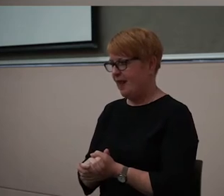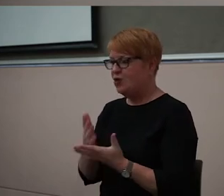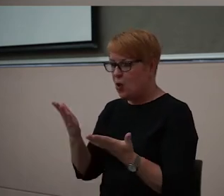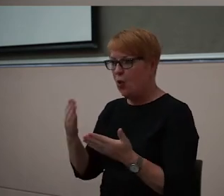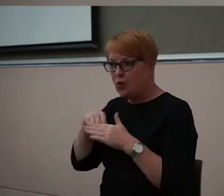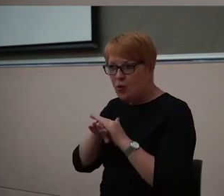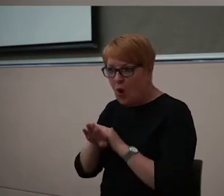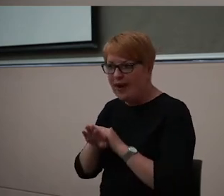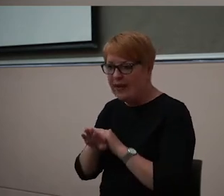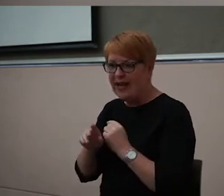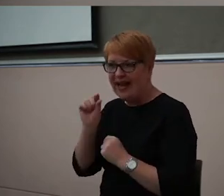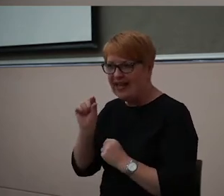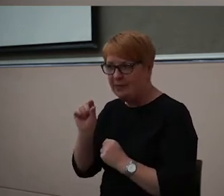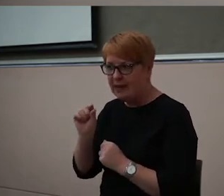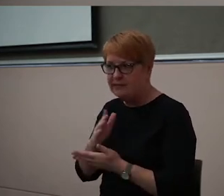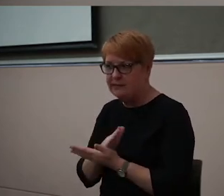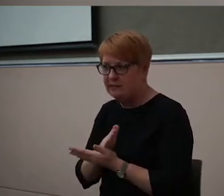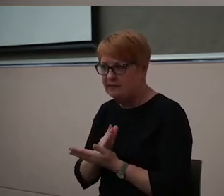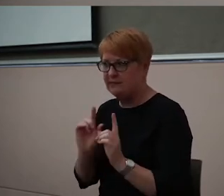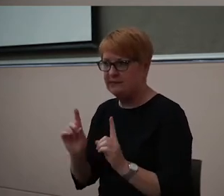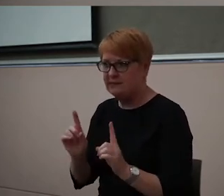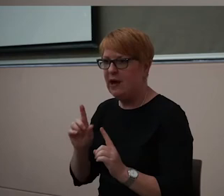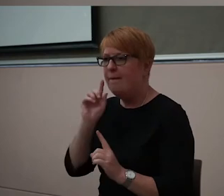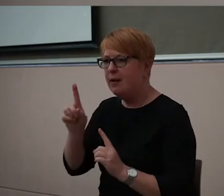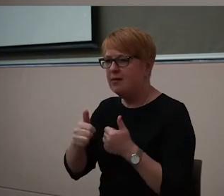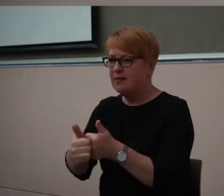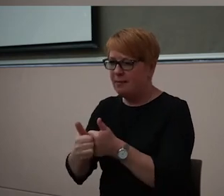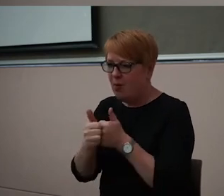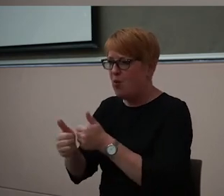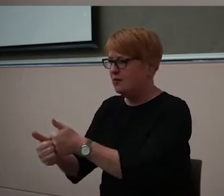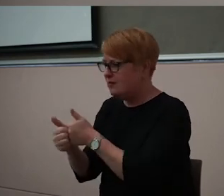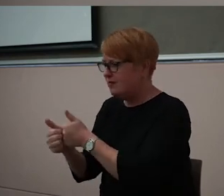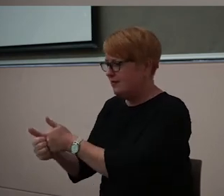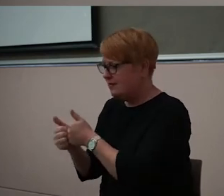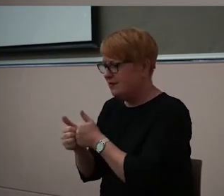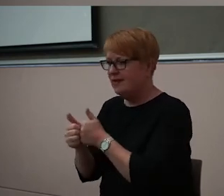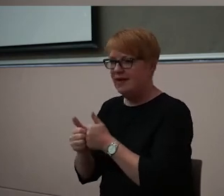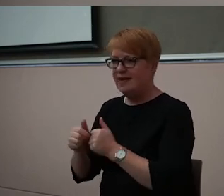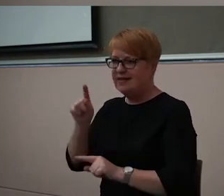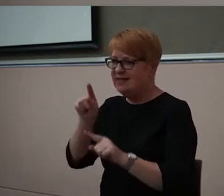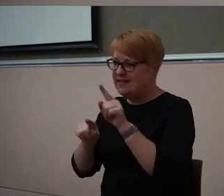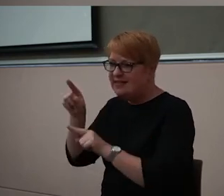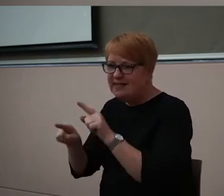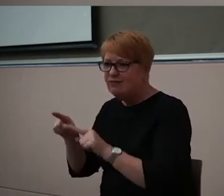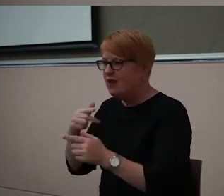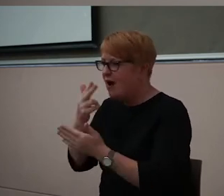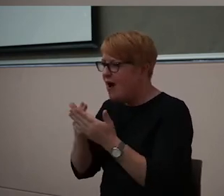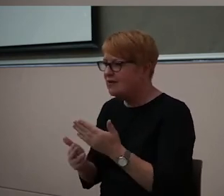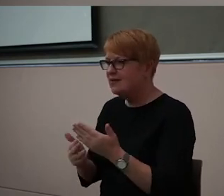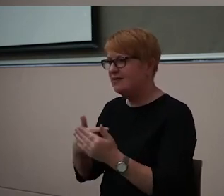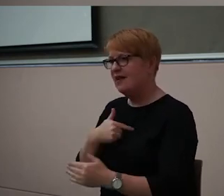Jasleen. And I don't have any people around me. I see the stars here. So I'm going to adopt you for the